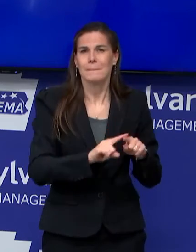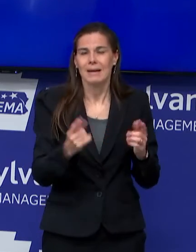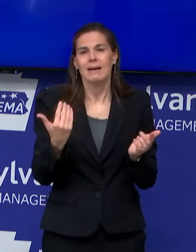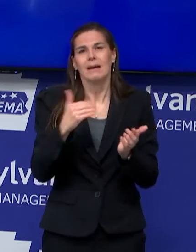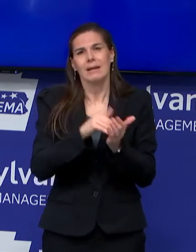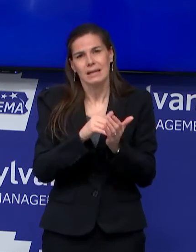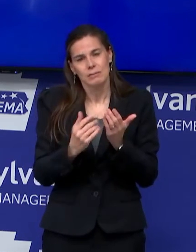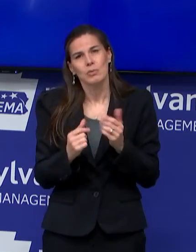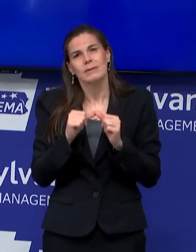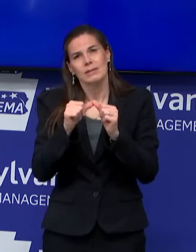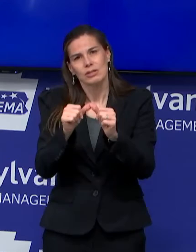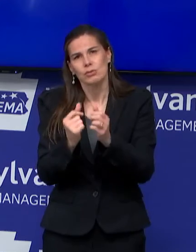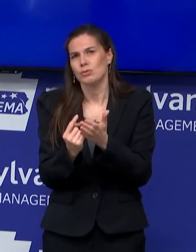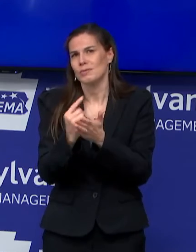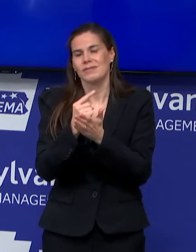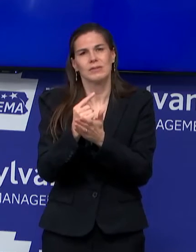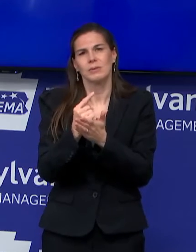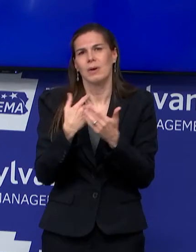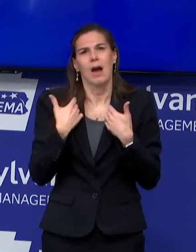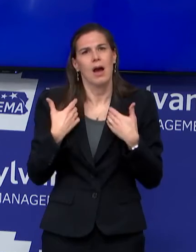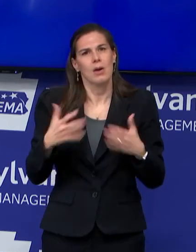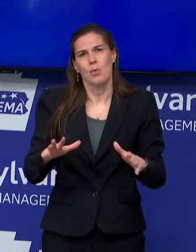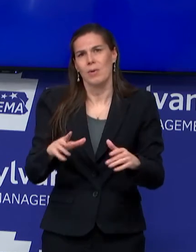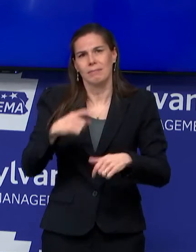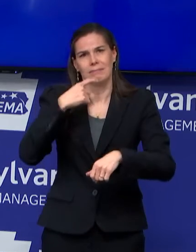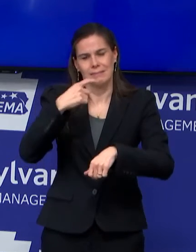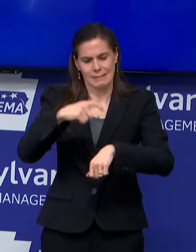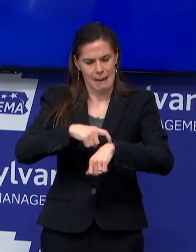to be careful to put out a timeline as to not overpromise.